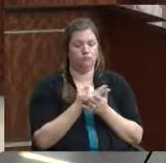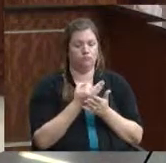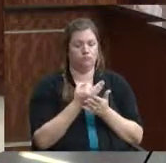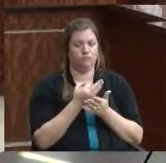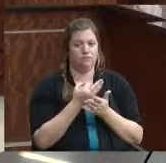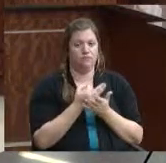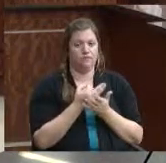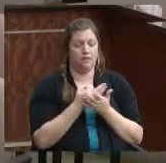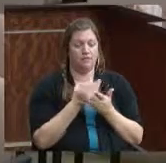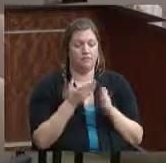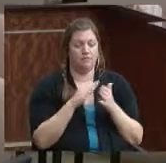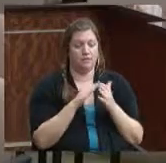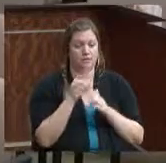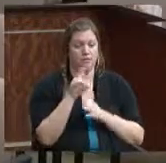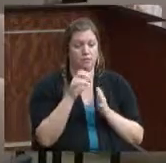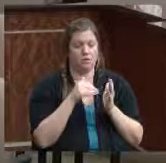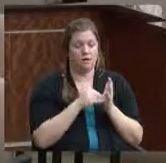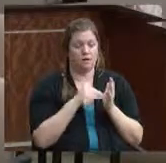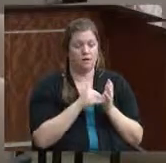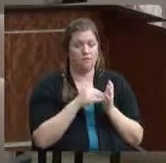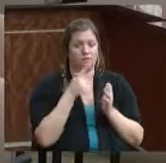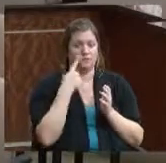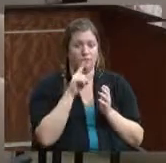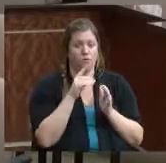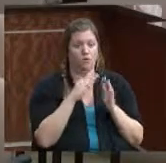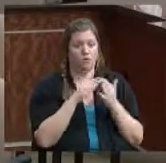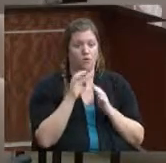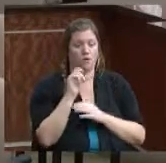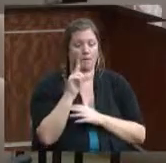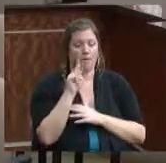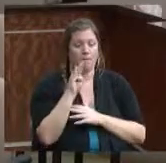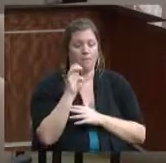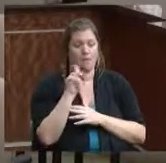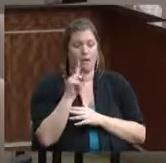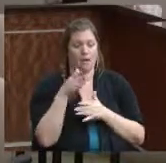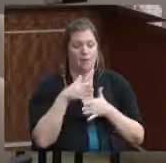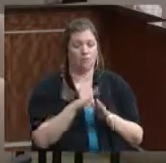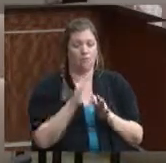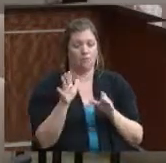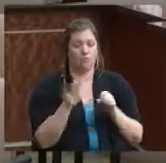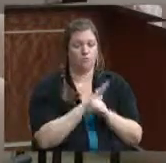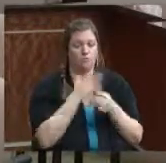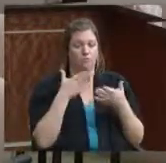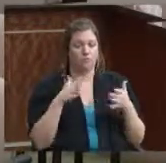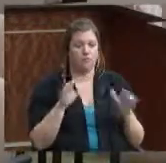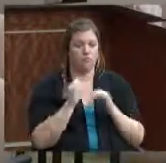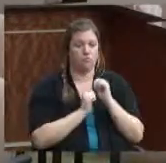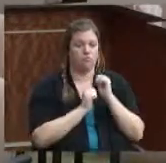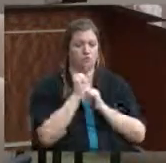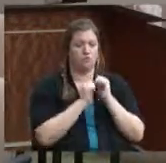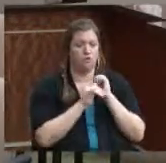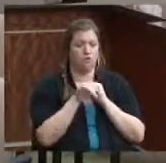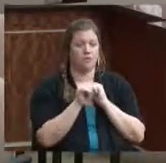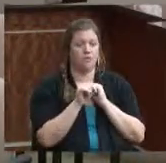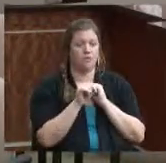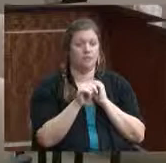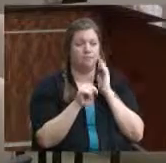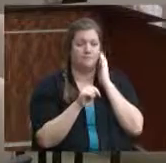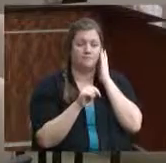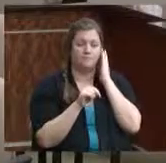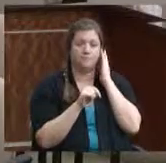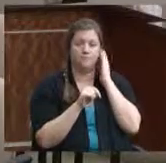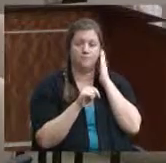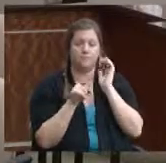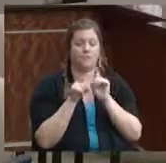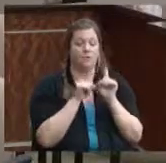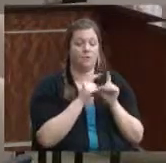received for the city a $200,000 grant for the Laurel Bikeway to complete construction on Van Dusen Road, as